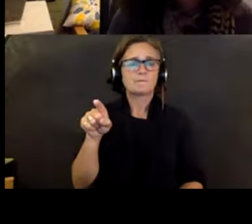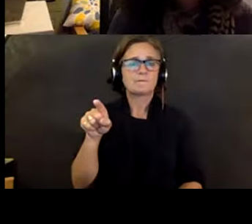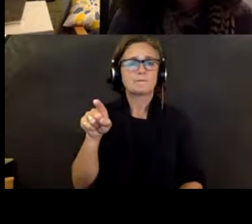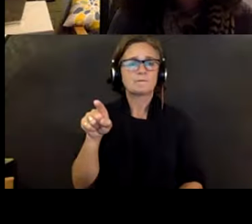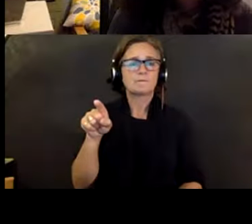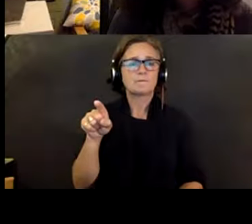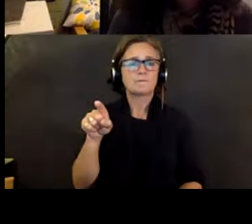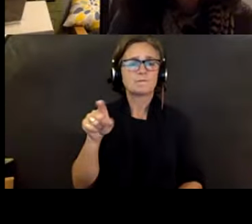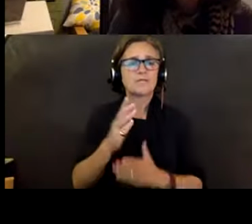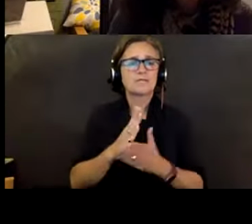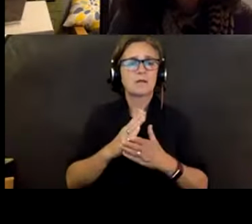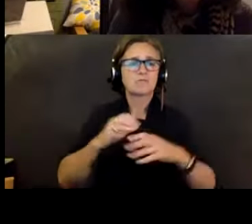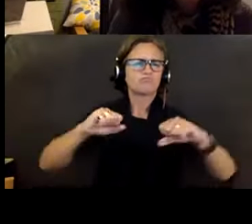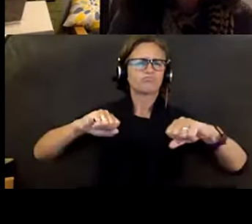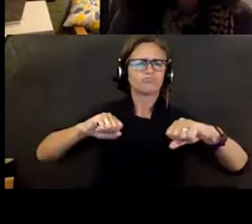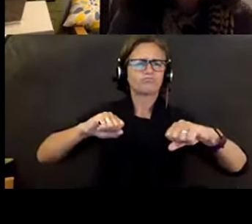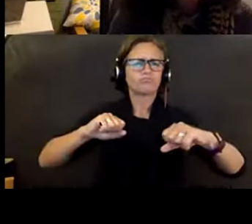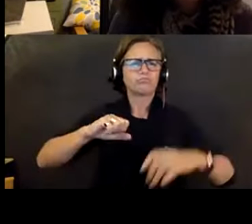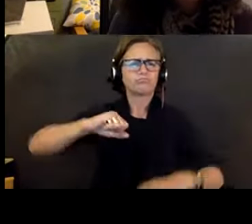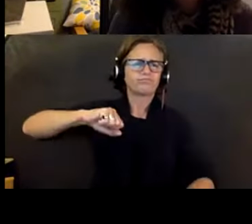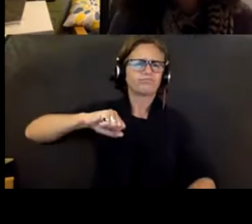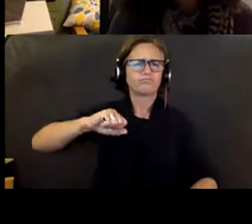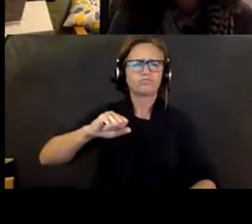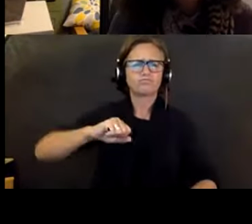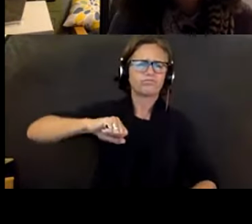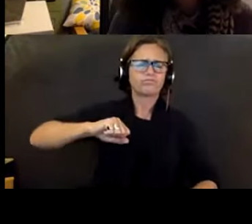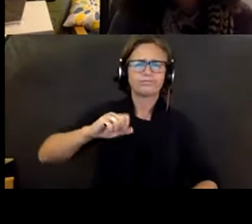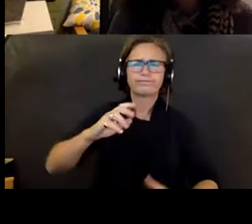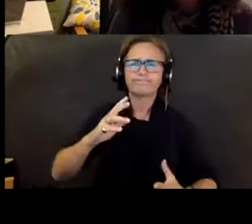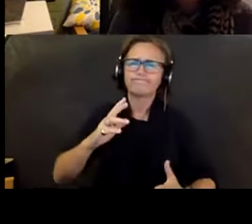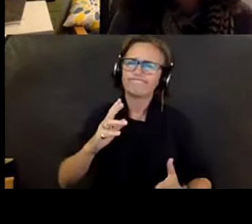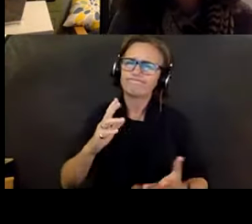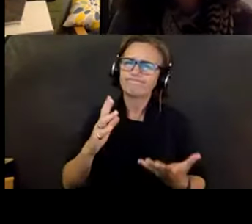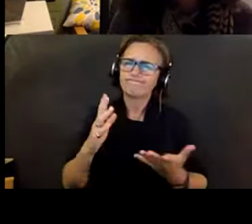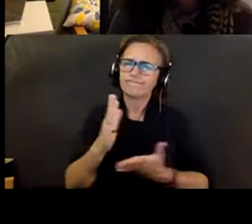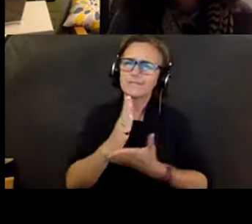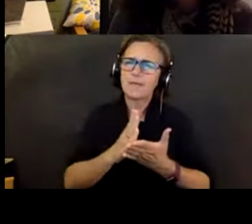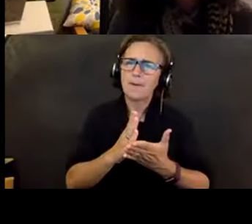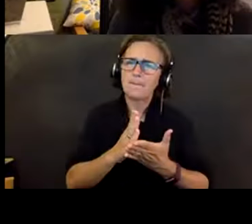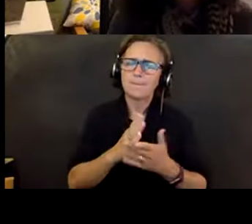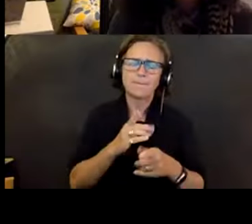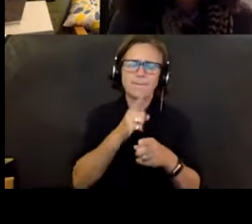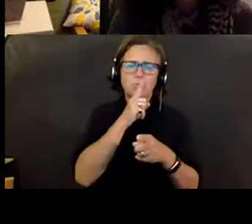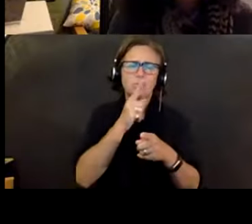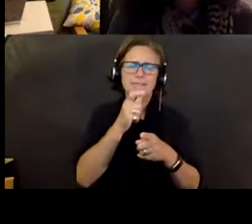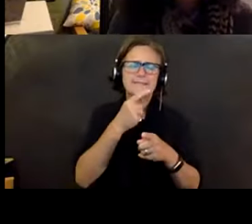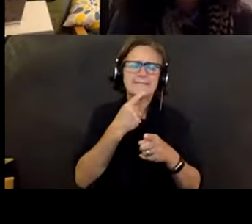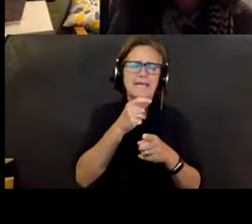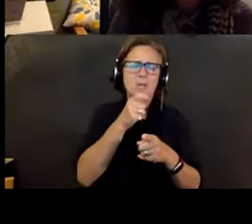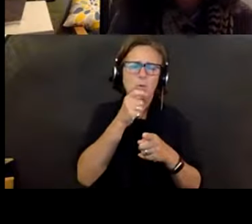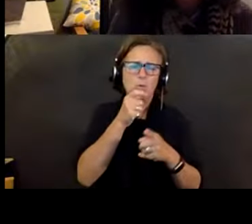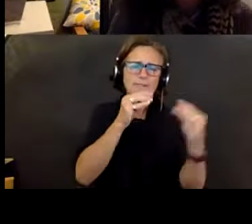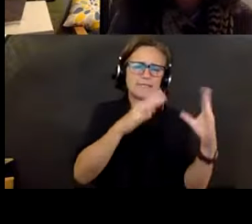you know, what we're facing right now and historically what we're facing, and just